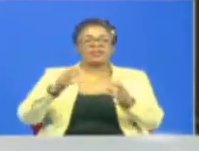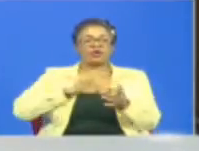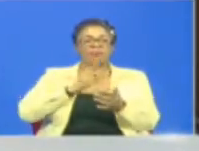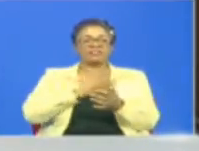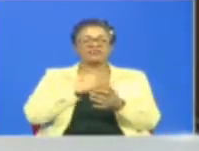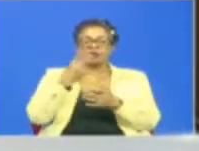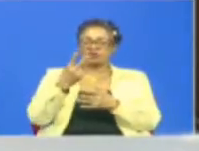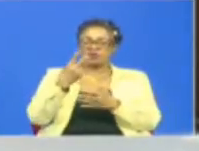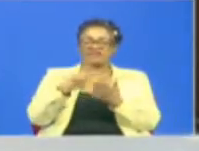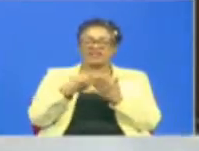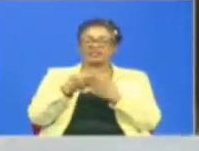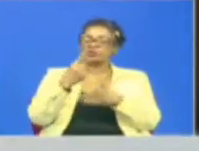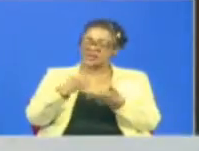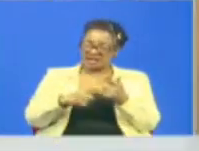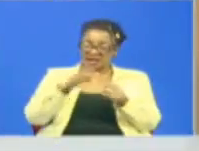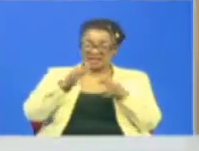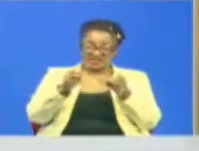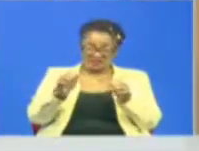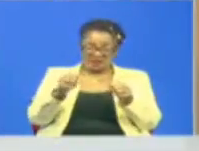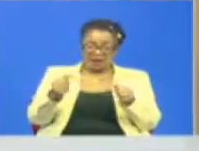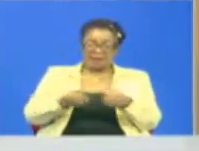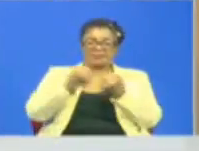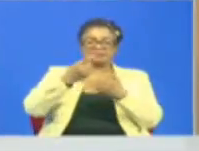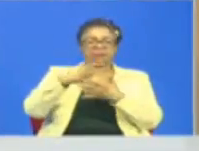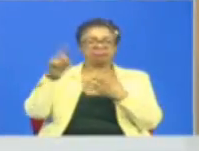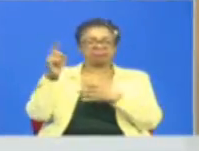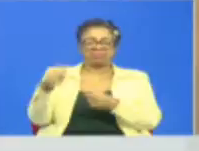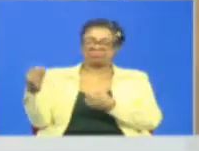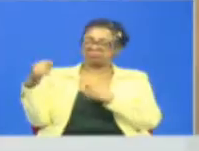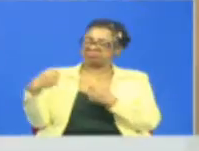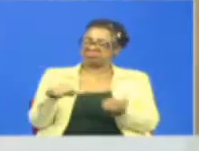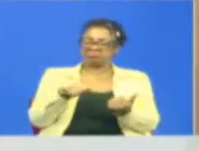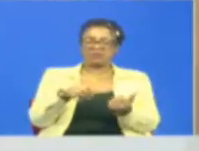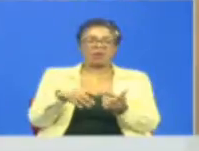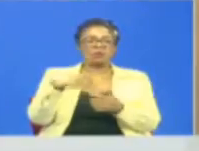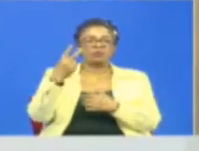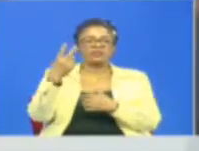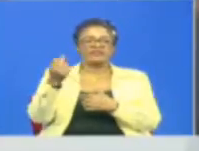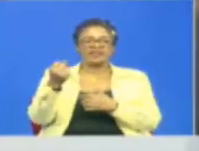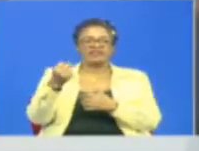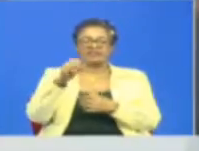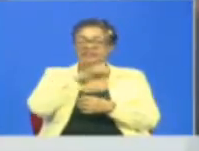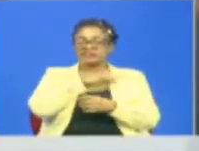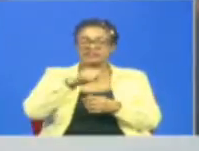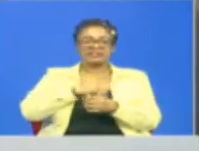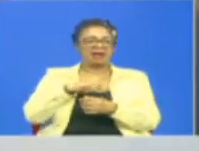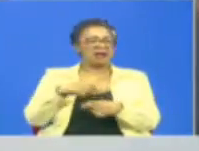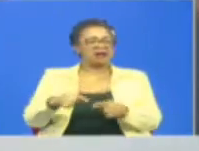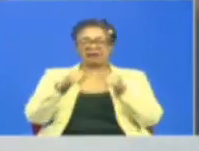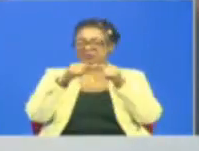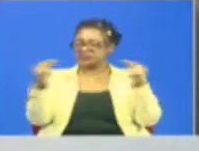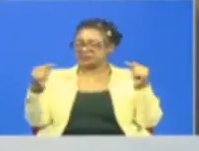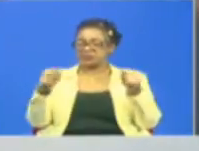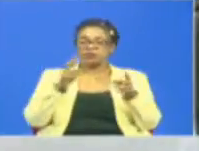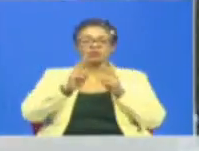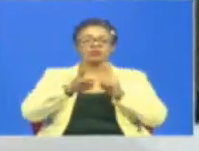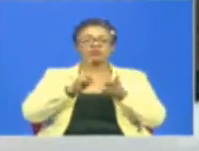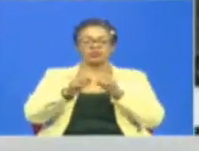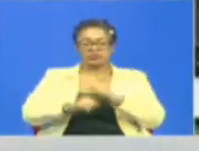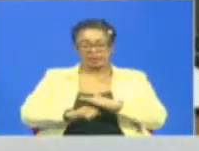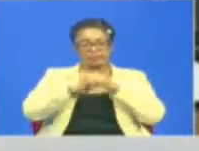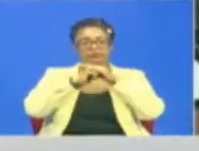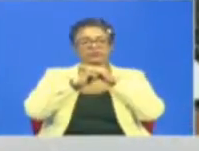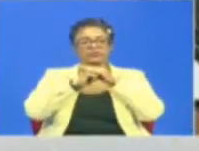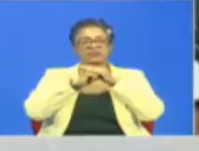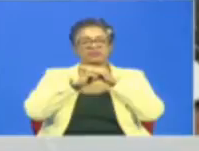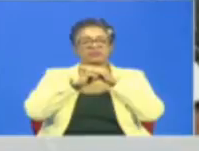years if passed by the House was shot down, with 25 senators voting against it, while 22 supported it.